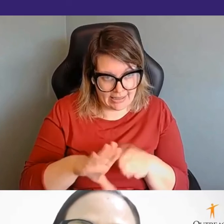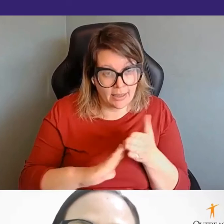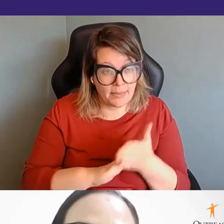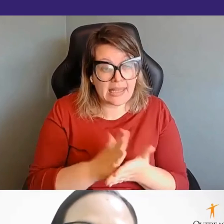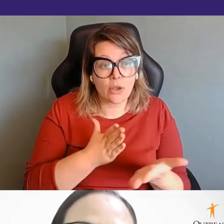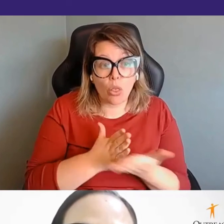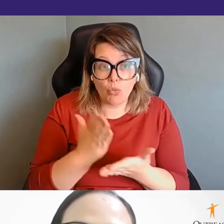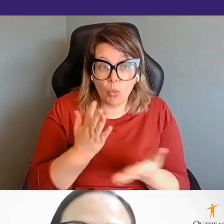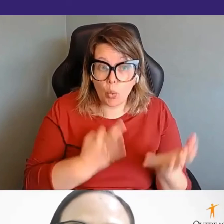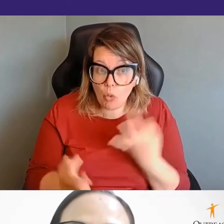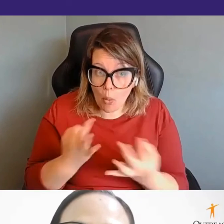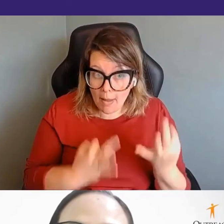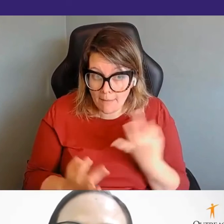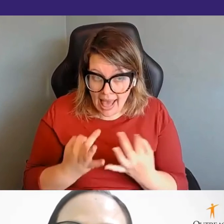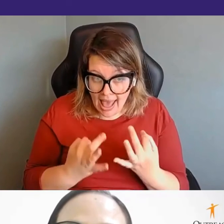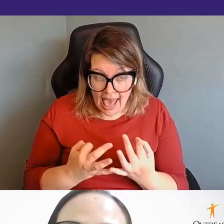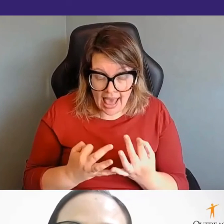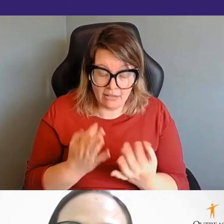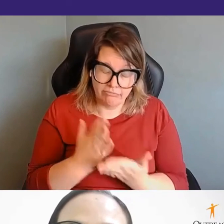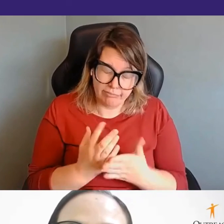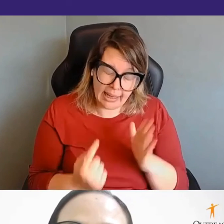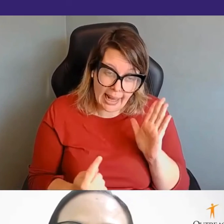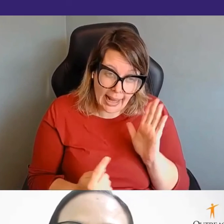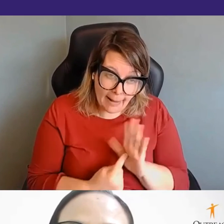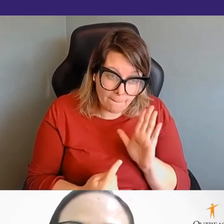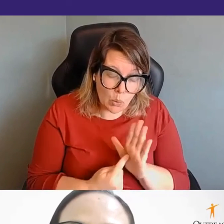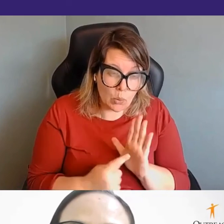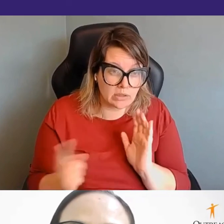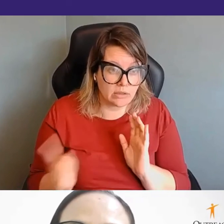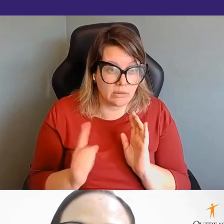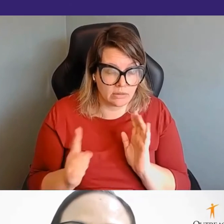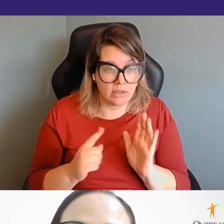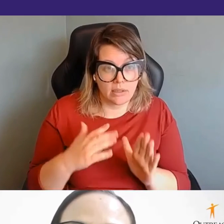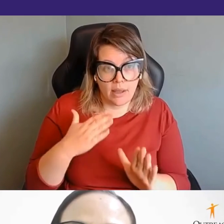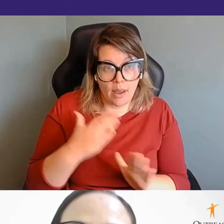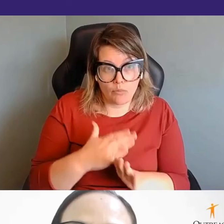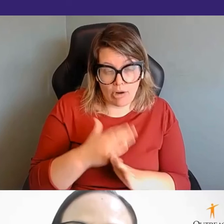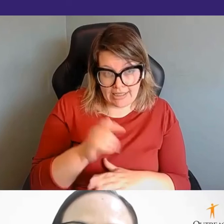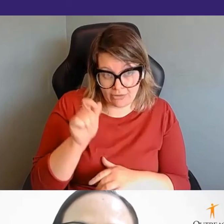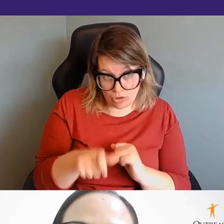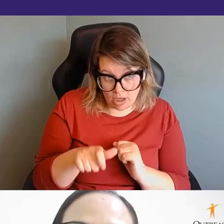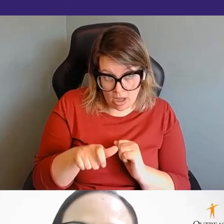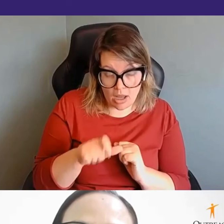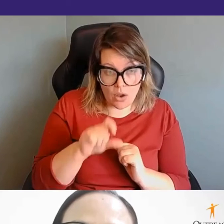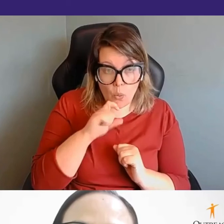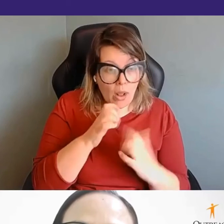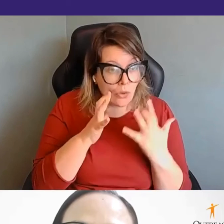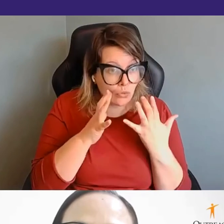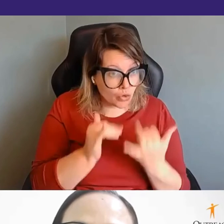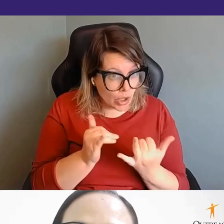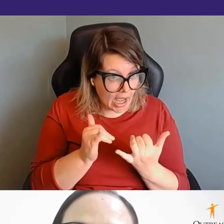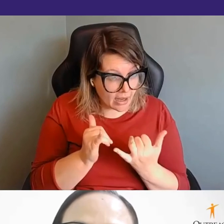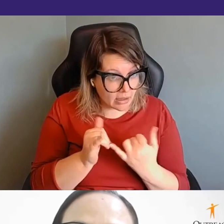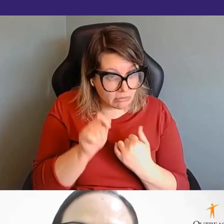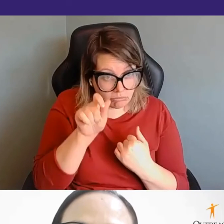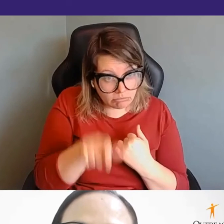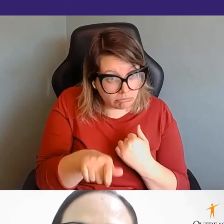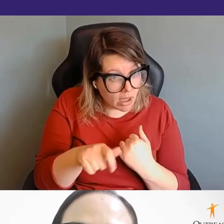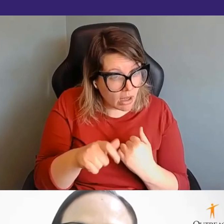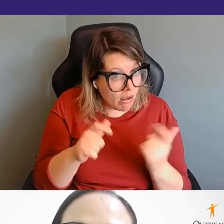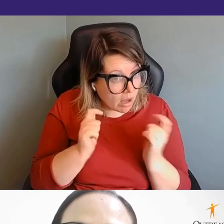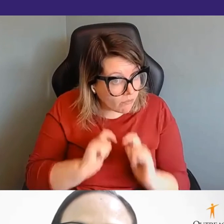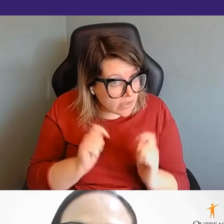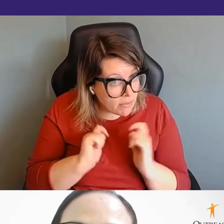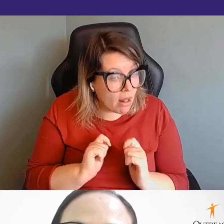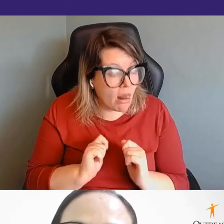and practice, it's very, very important that the practitioner then check on how comfortable and how